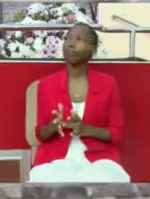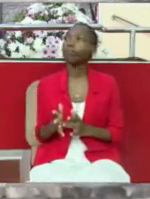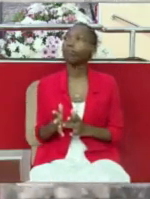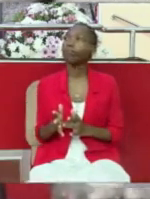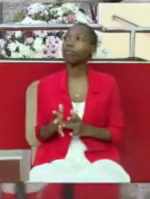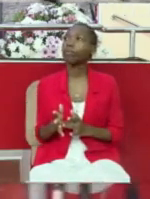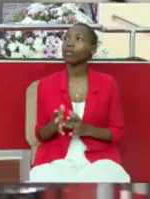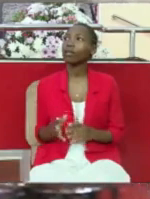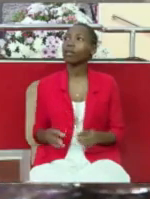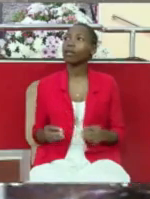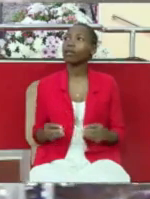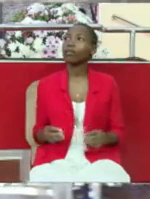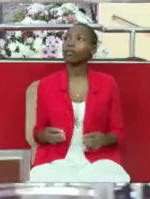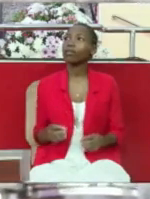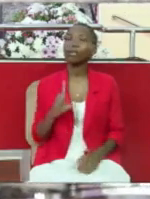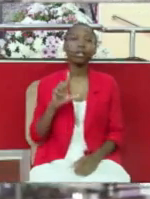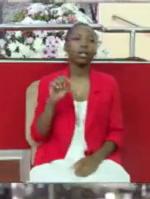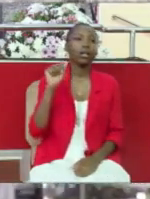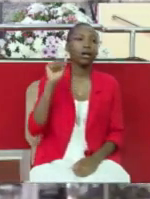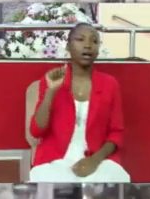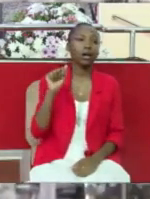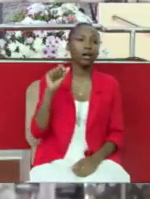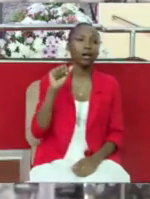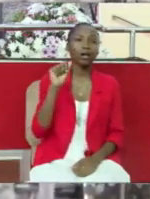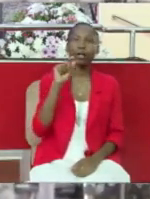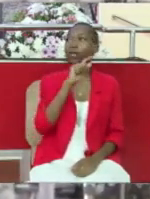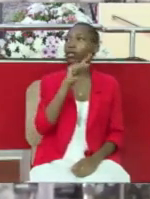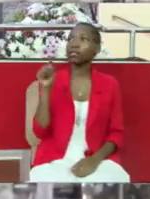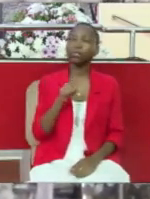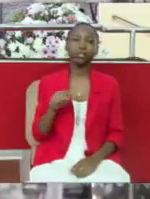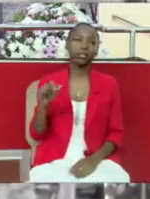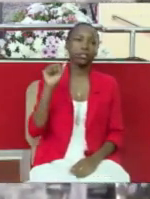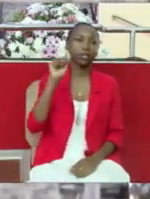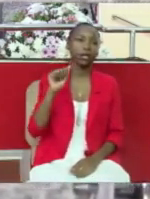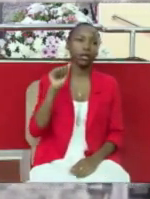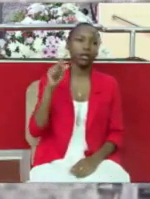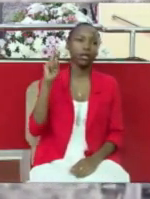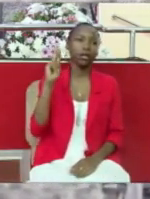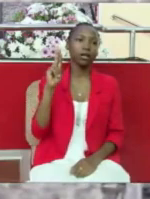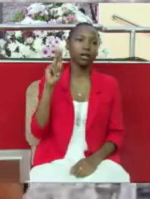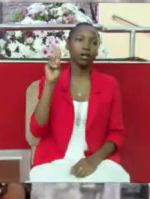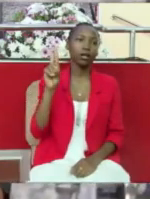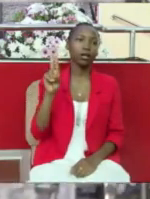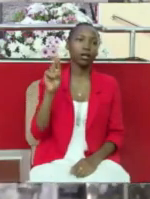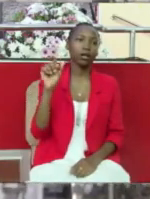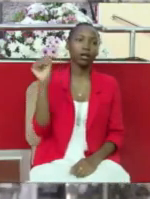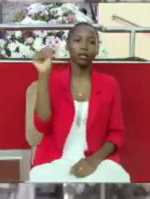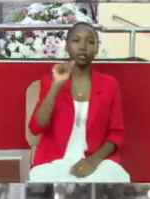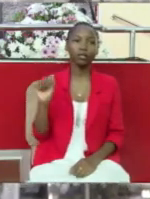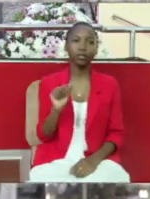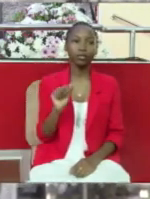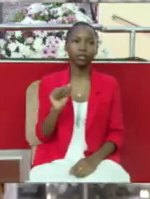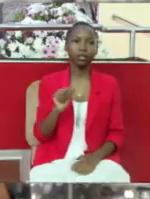brought Lazarus back to life. Alikuwa amemfufua Lazaro. So the people from Bethany had. Na hivyo basi watu wa